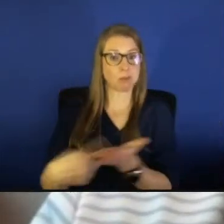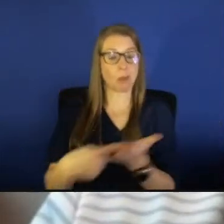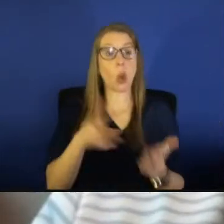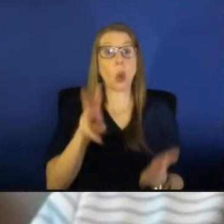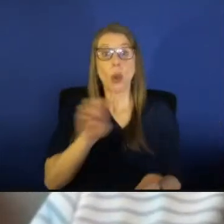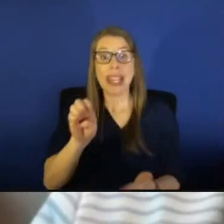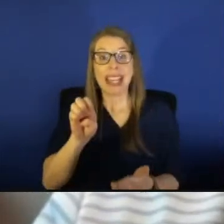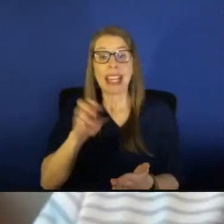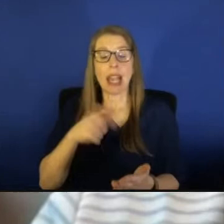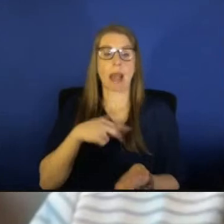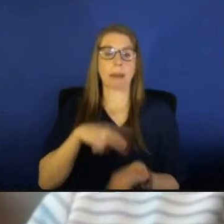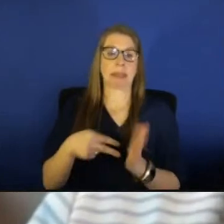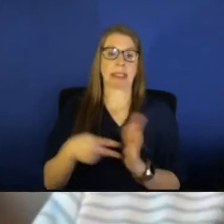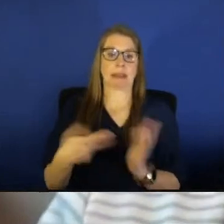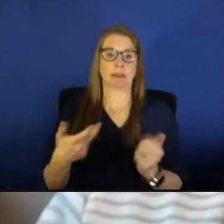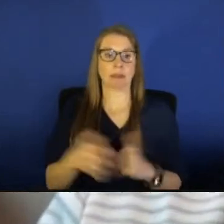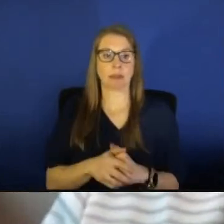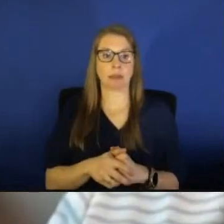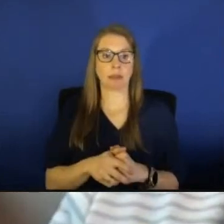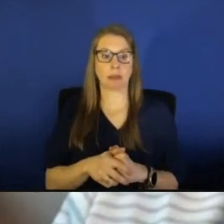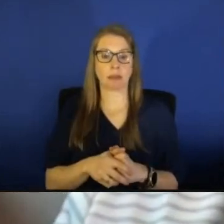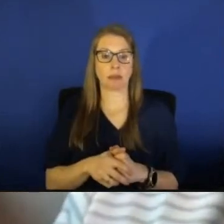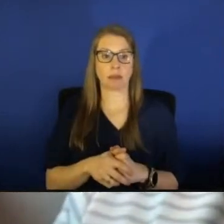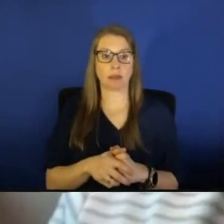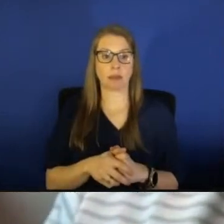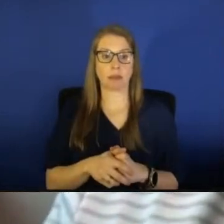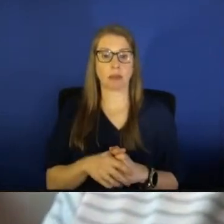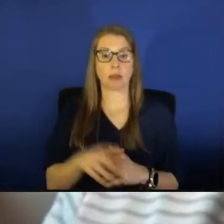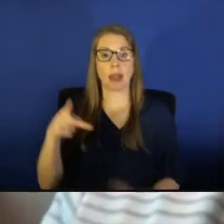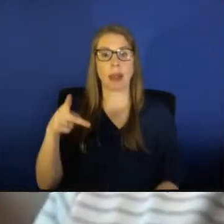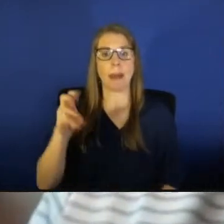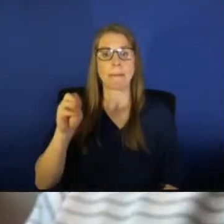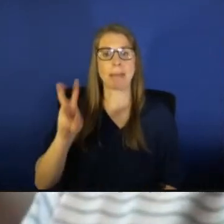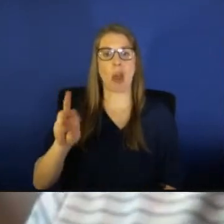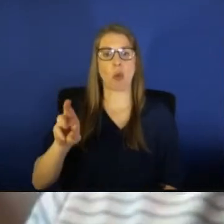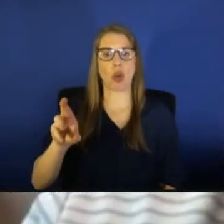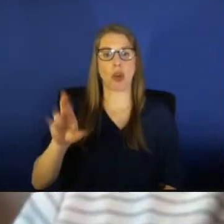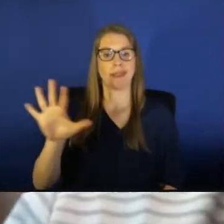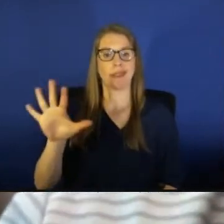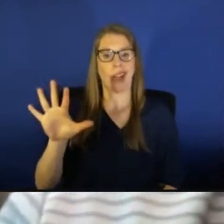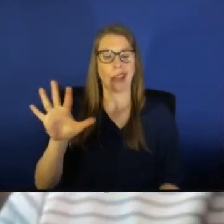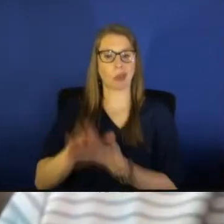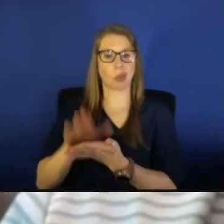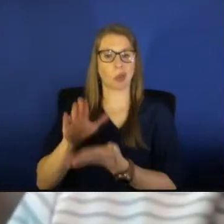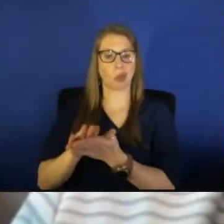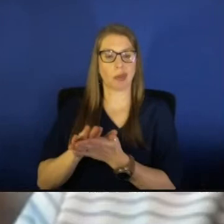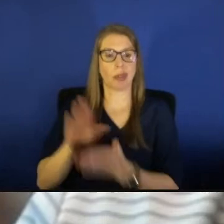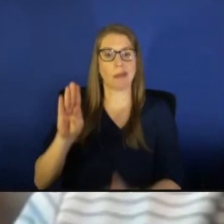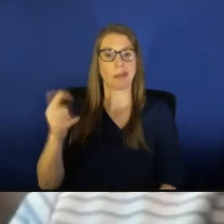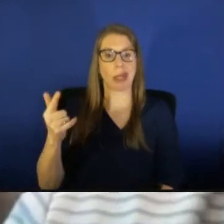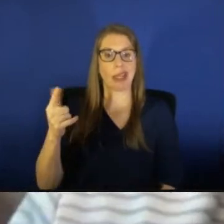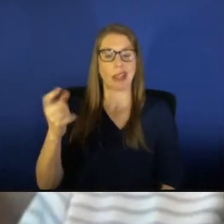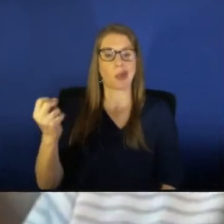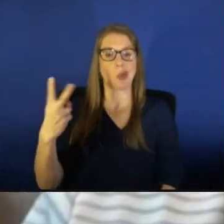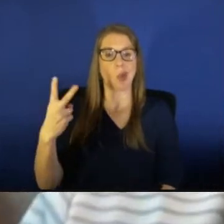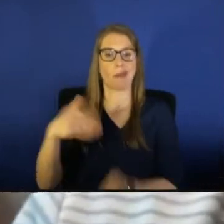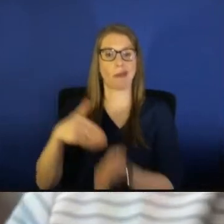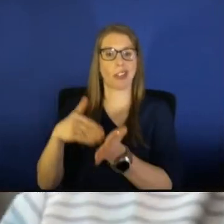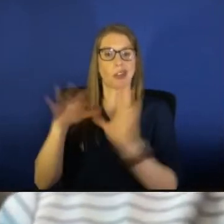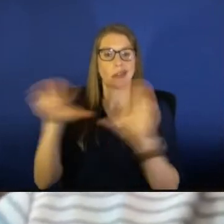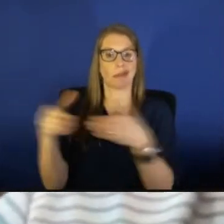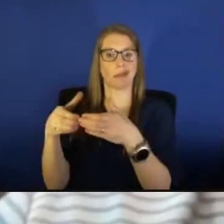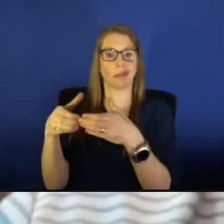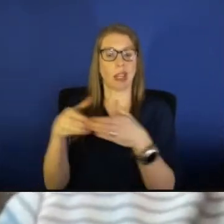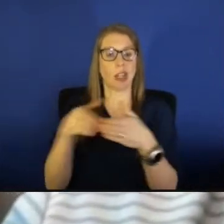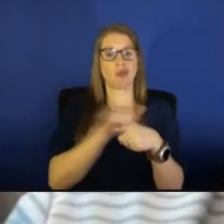meaning a lot of the Power Five schools, we meet as a conference. The Big 12 physicians meet, the trainers meet